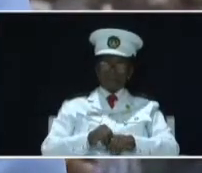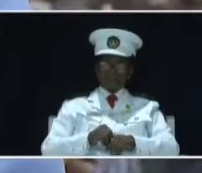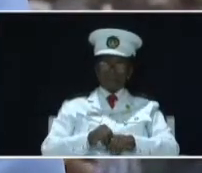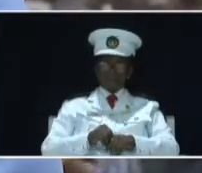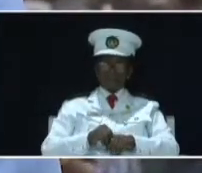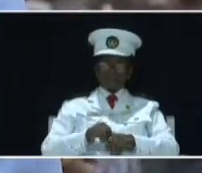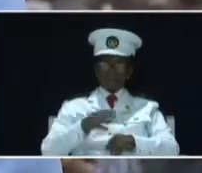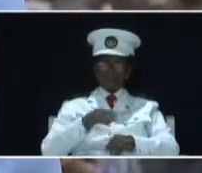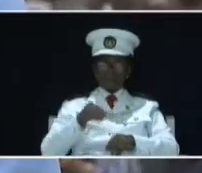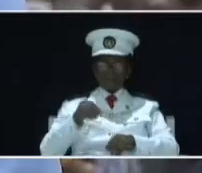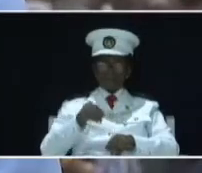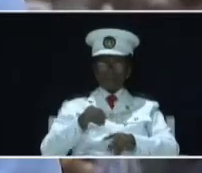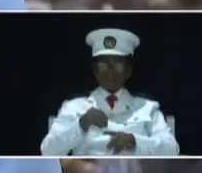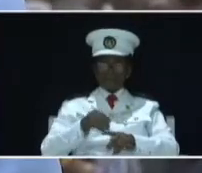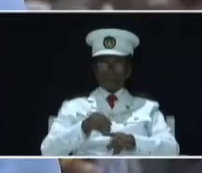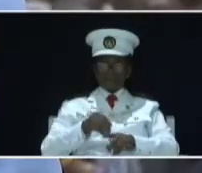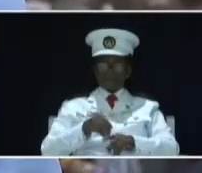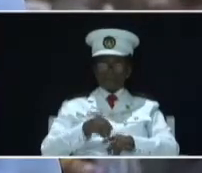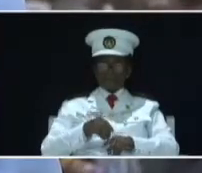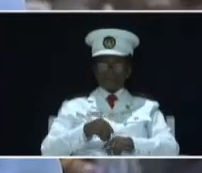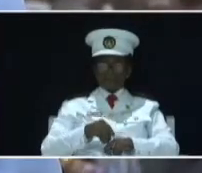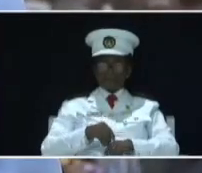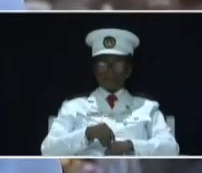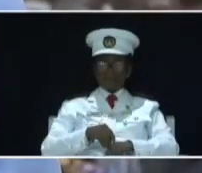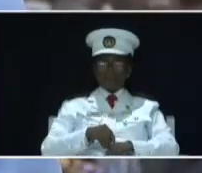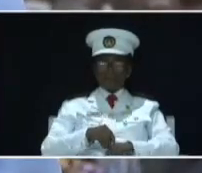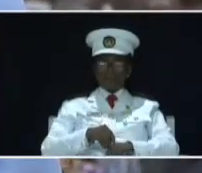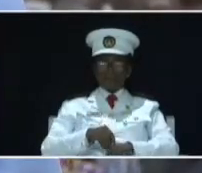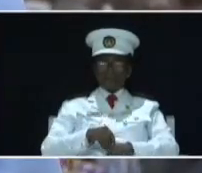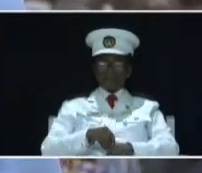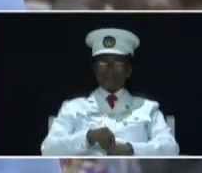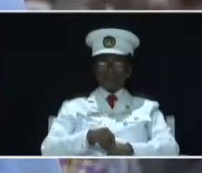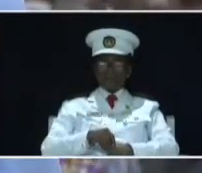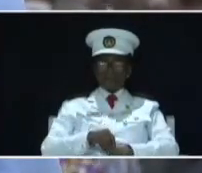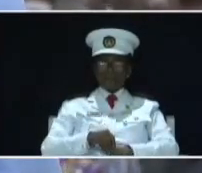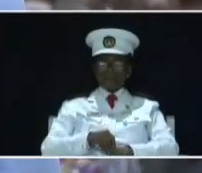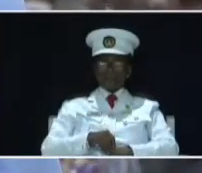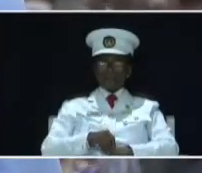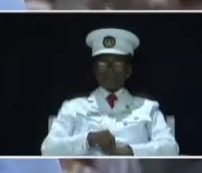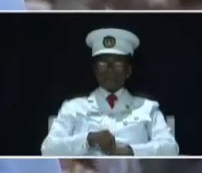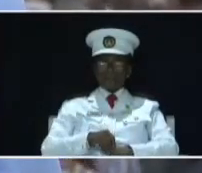And before people really know who Elijah was,